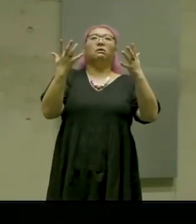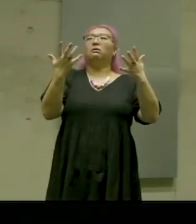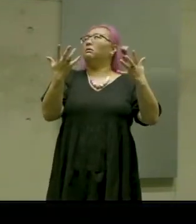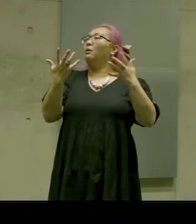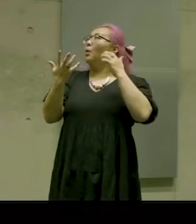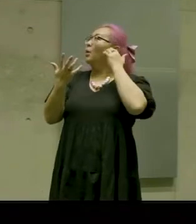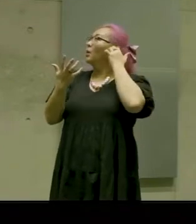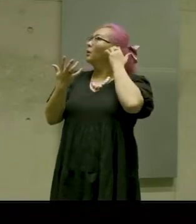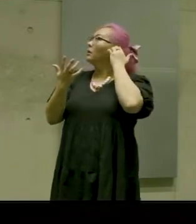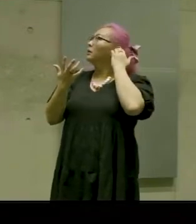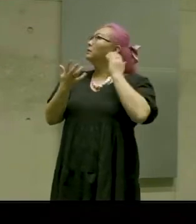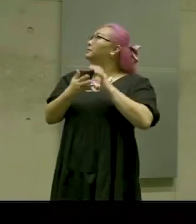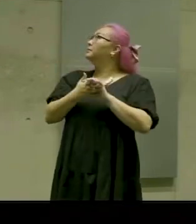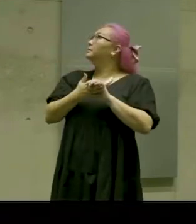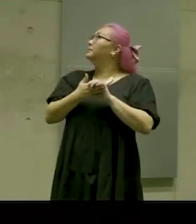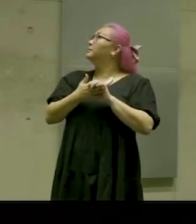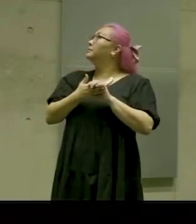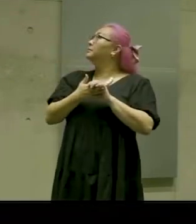it can be